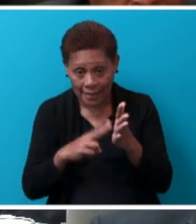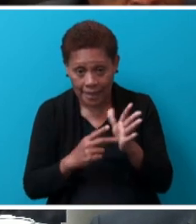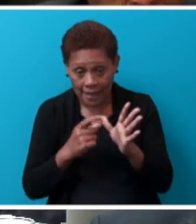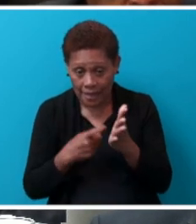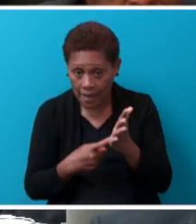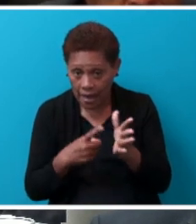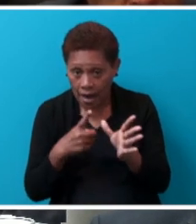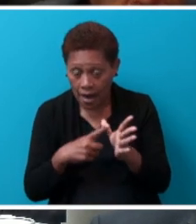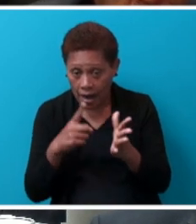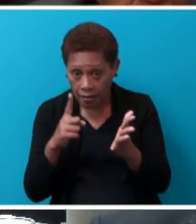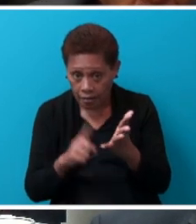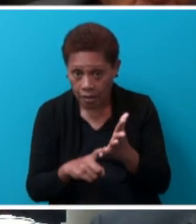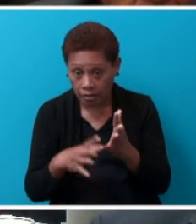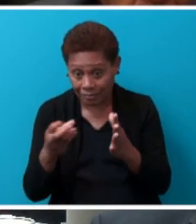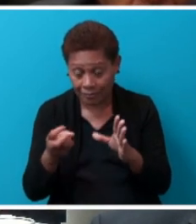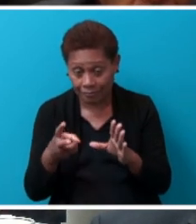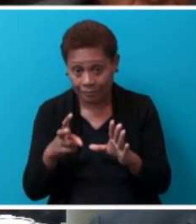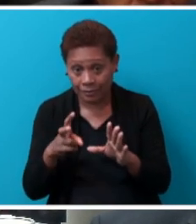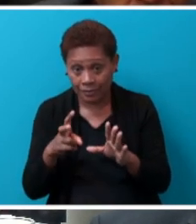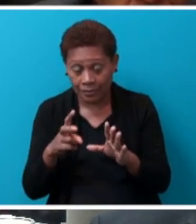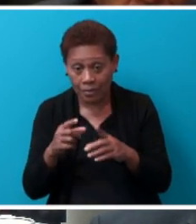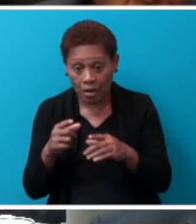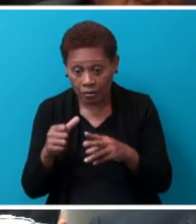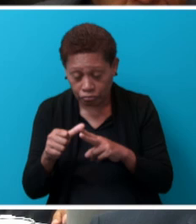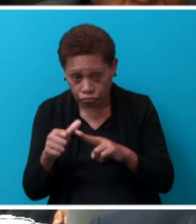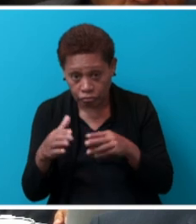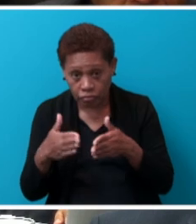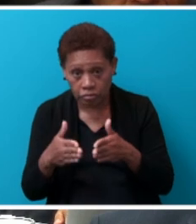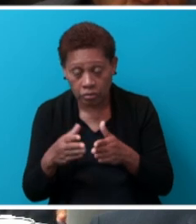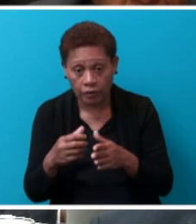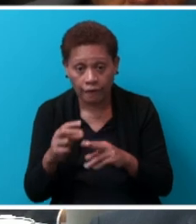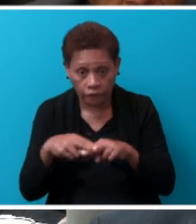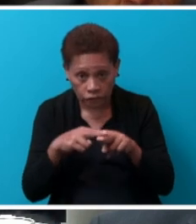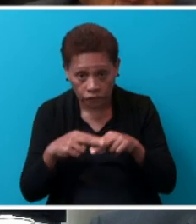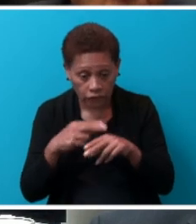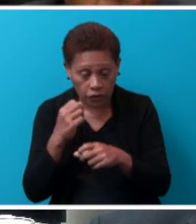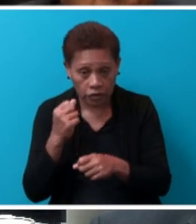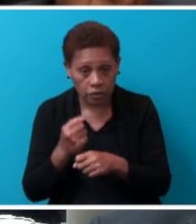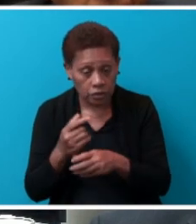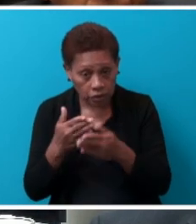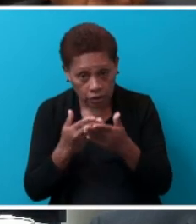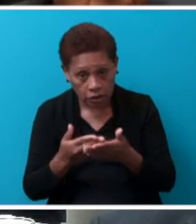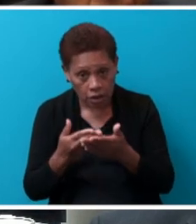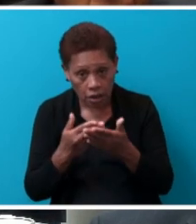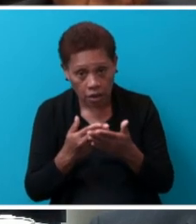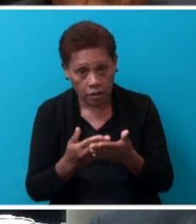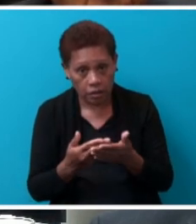This enhances passenger and freight movements and supports the broader connectivity goals outlined in the feasibility study. Honorable